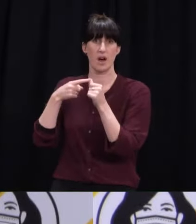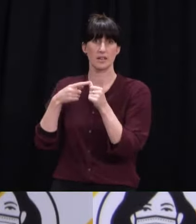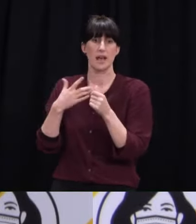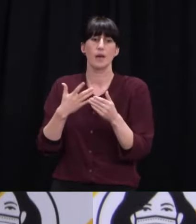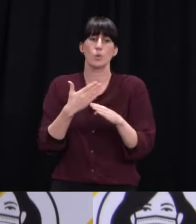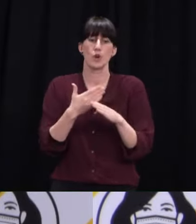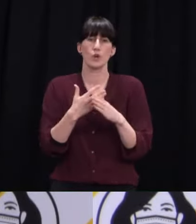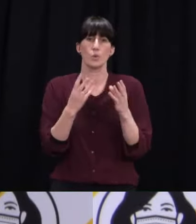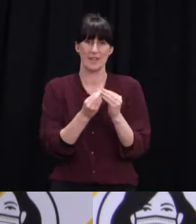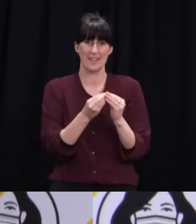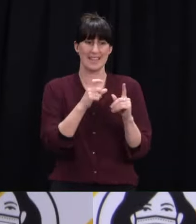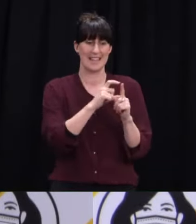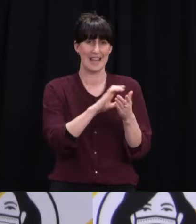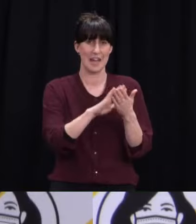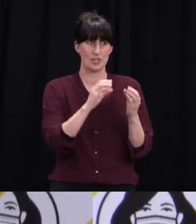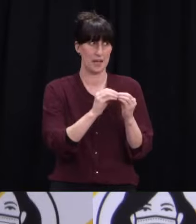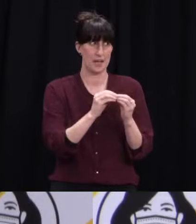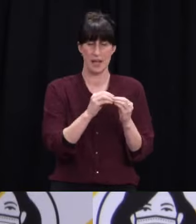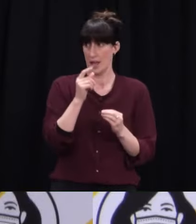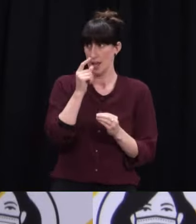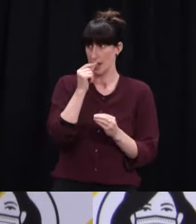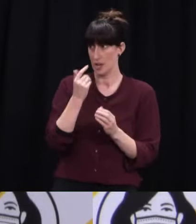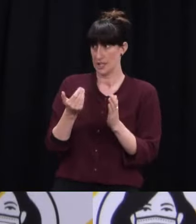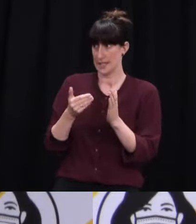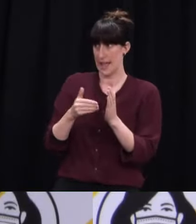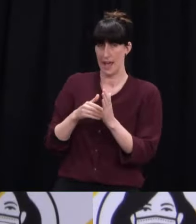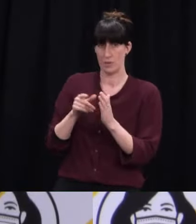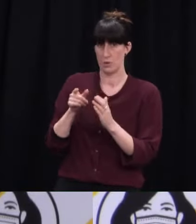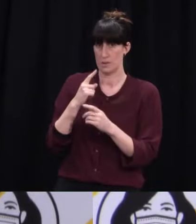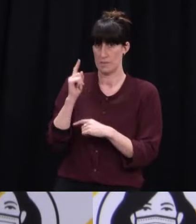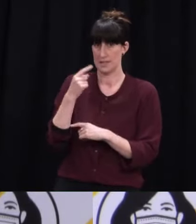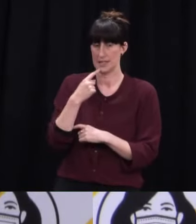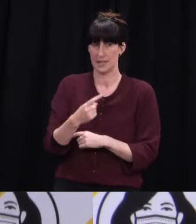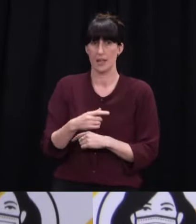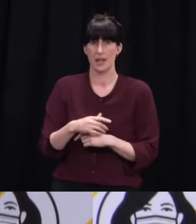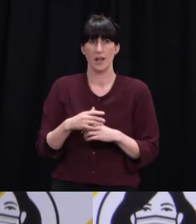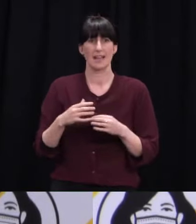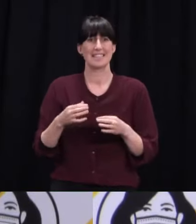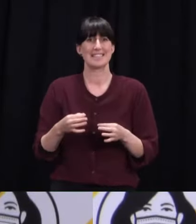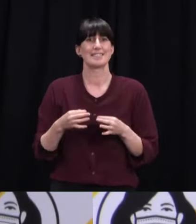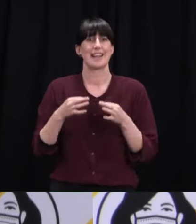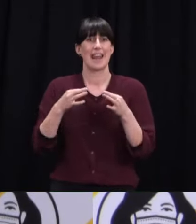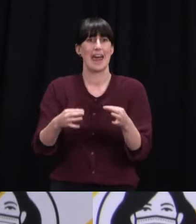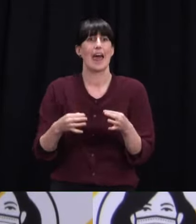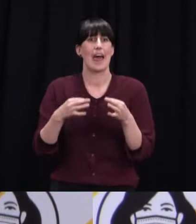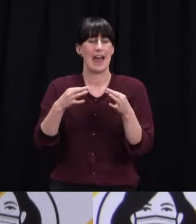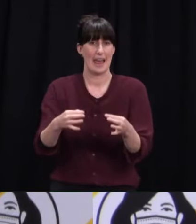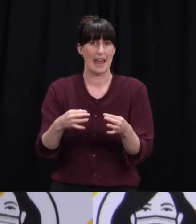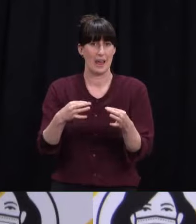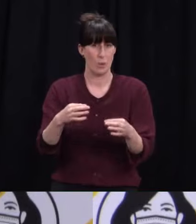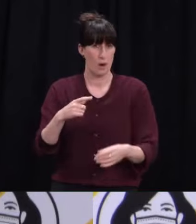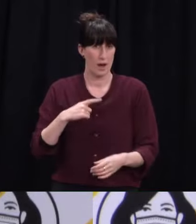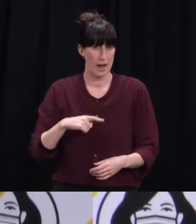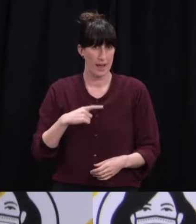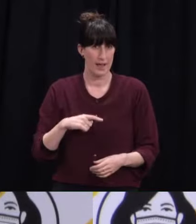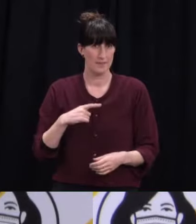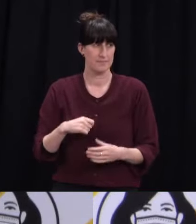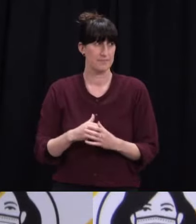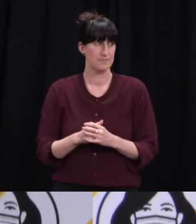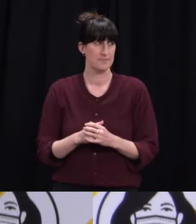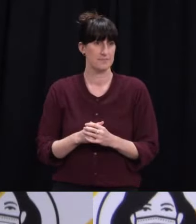DHB up there. Minister, if I could just add a point on to the previous question. The reason for the delay is, you can imagine, with 40 or over